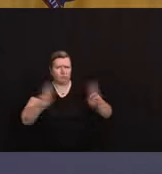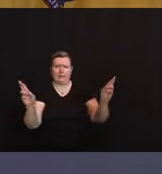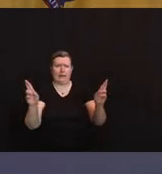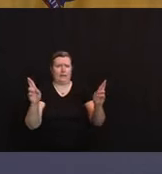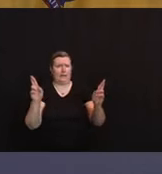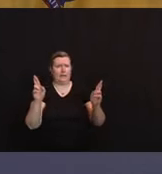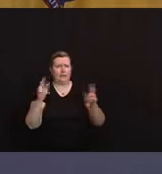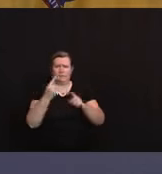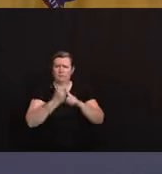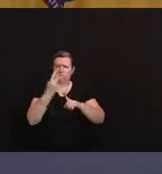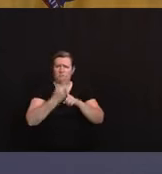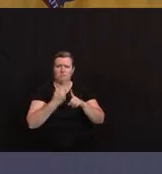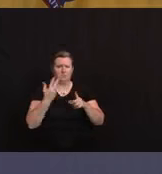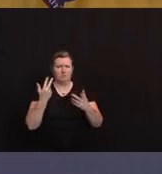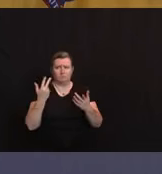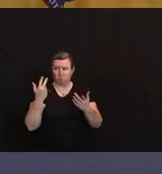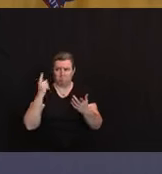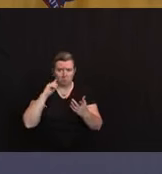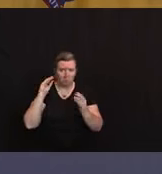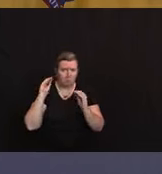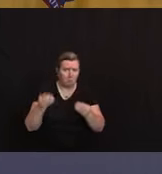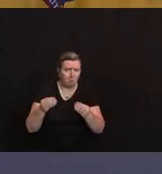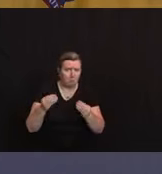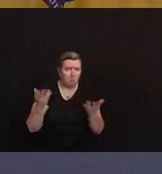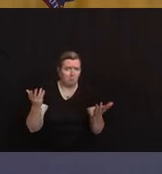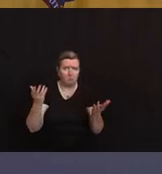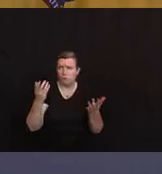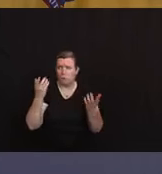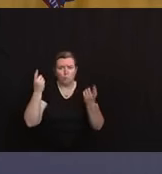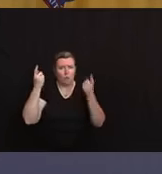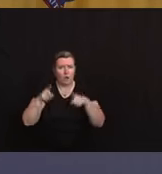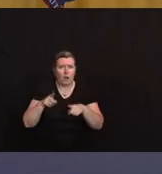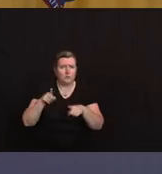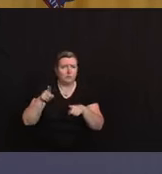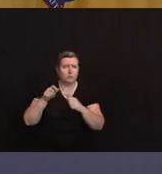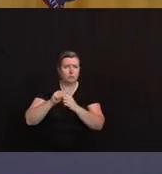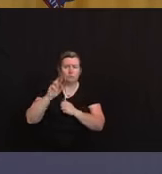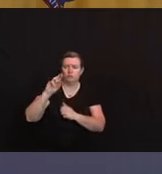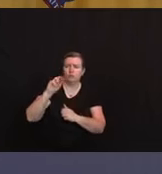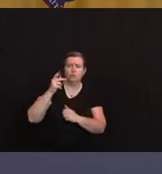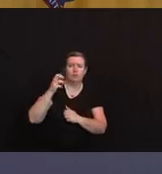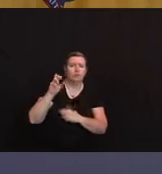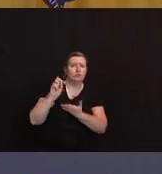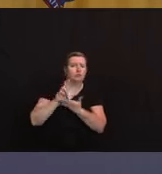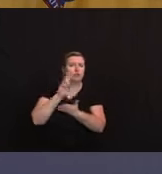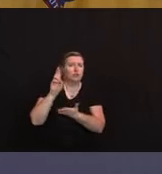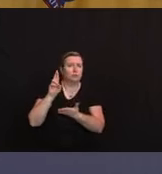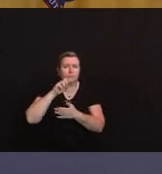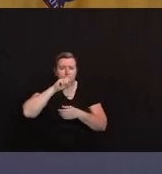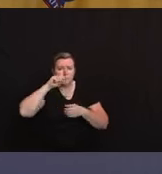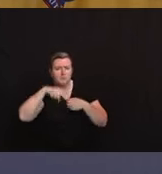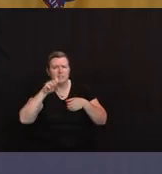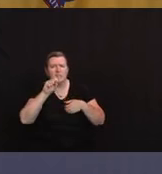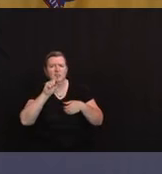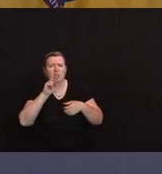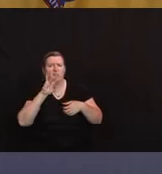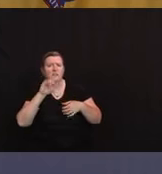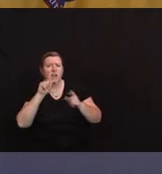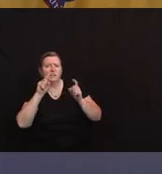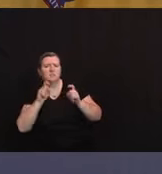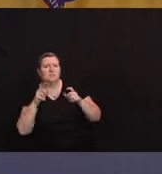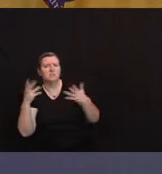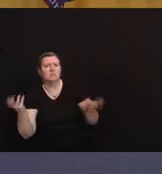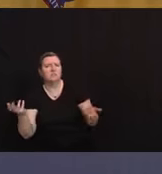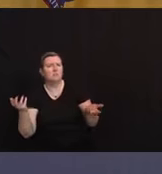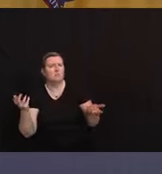but now it's like nobody knows whatever happened to it. It seems, or was billed as a faster and more